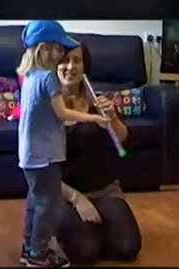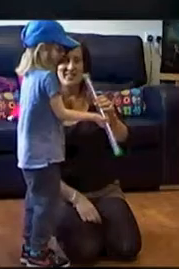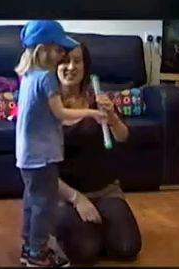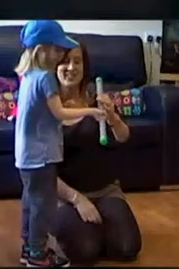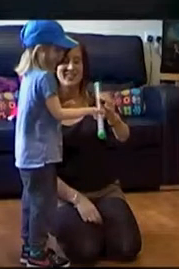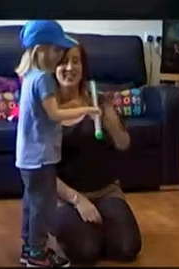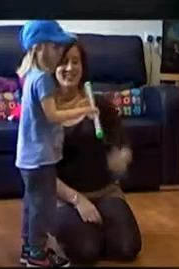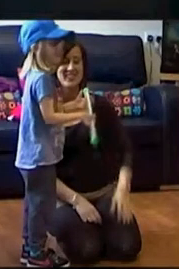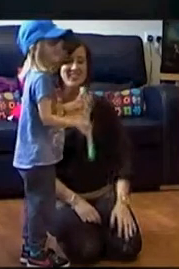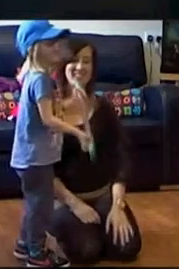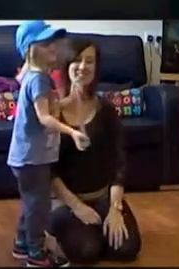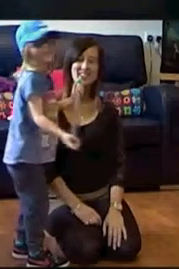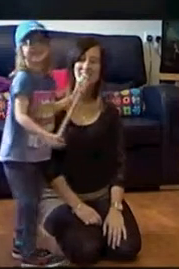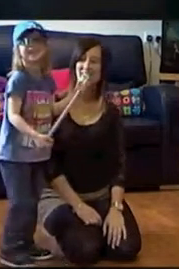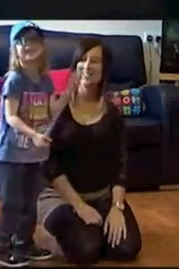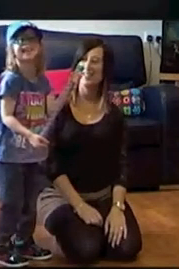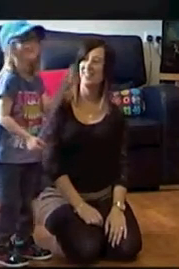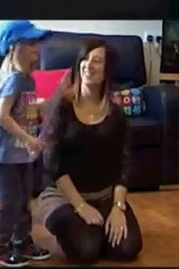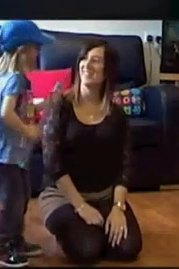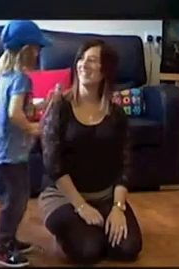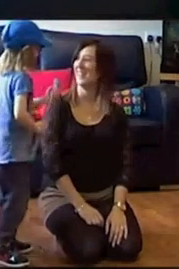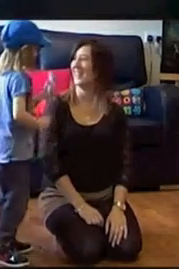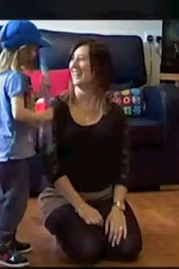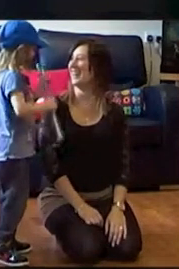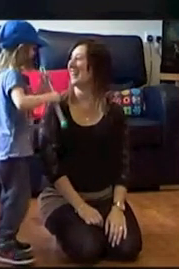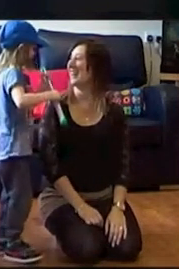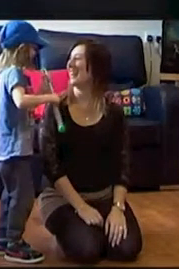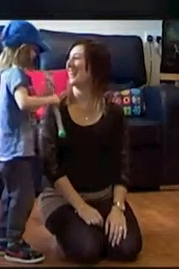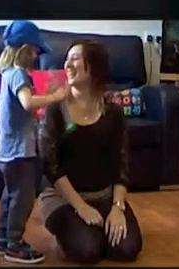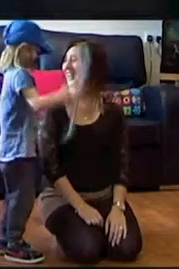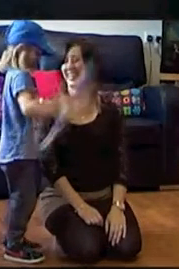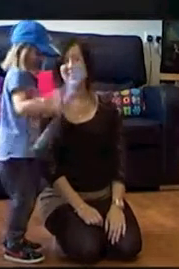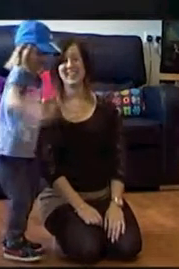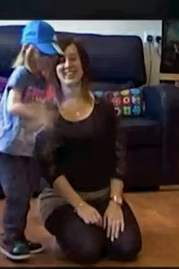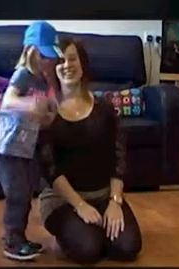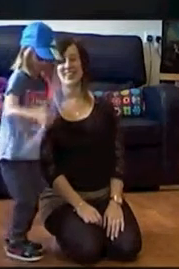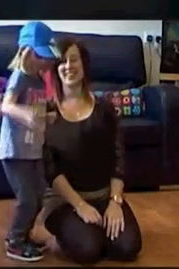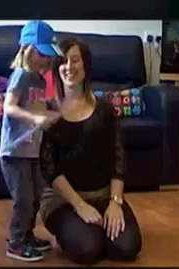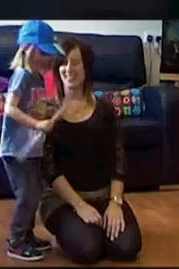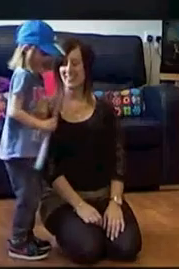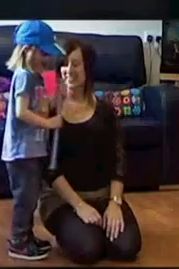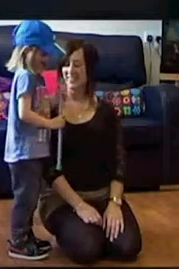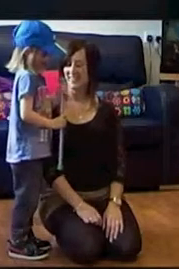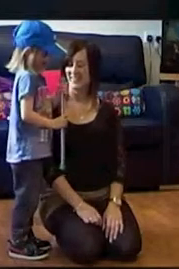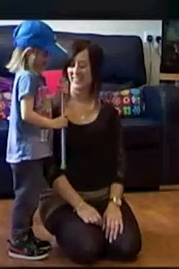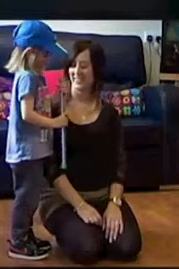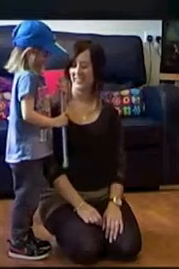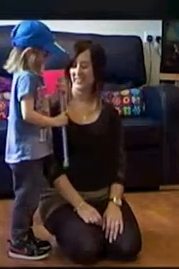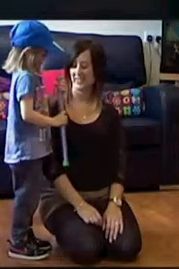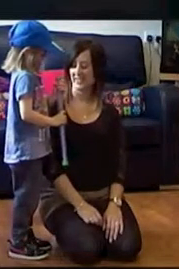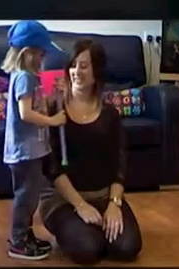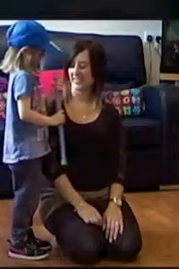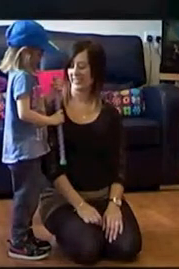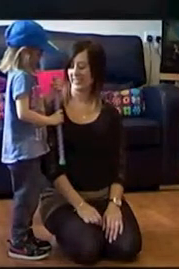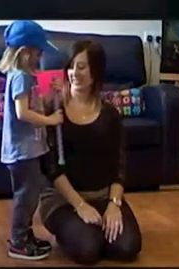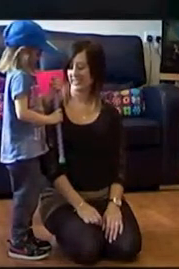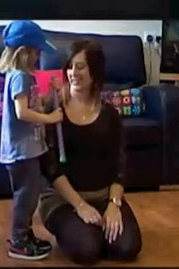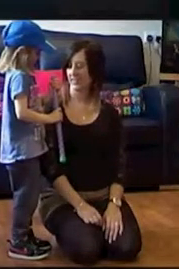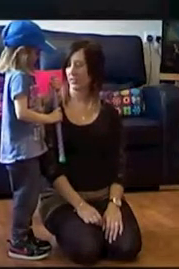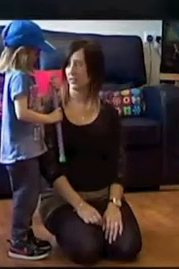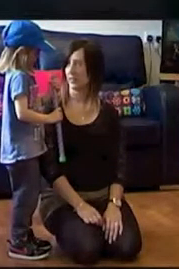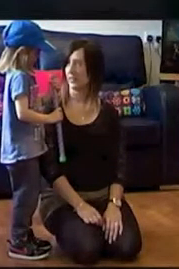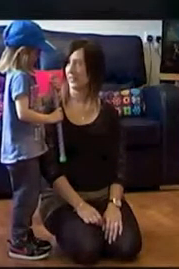visual attention to details. Emma runs over to her mum to show her a rain stick. Her mum turns